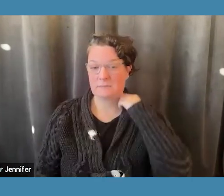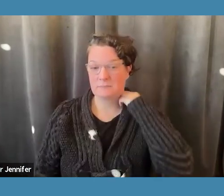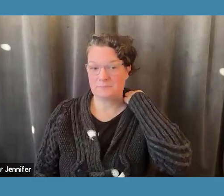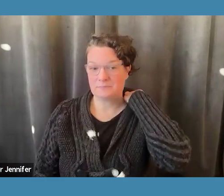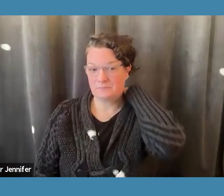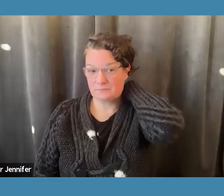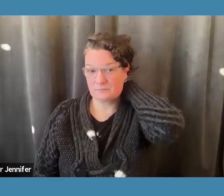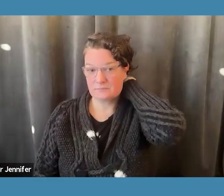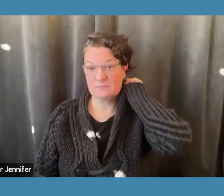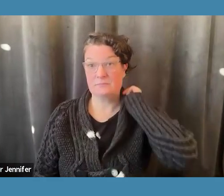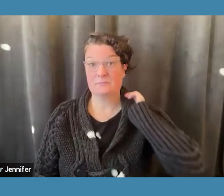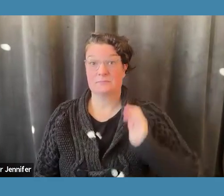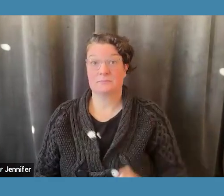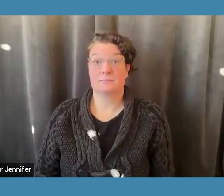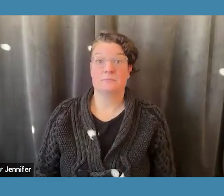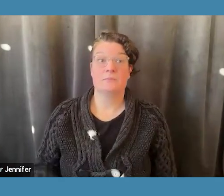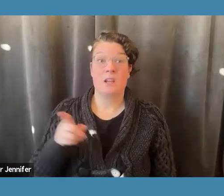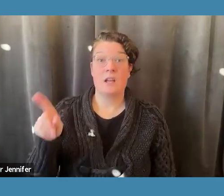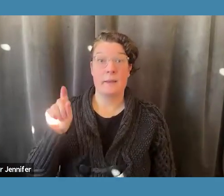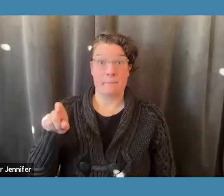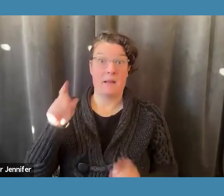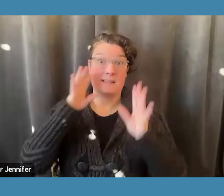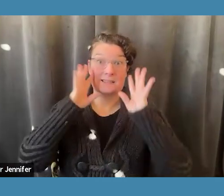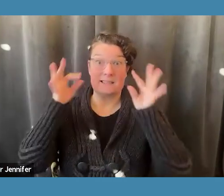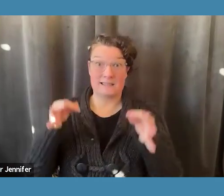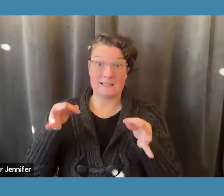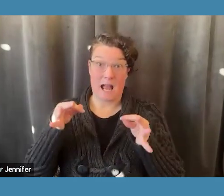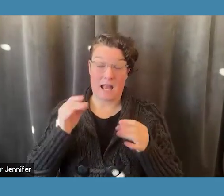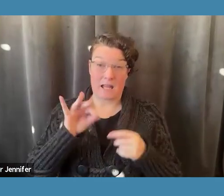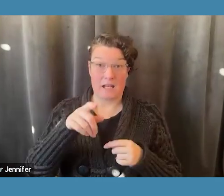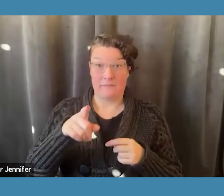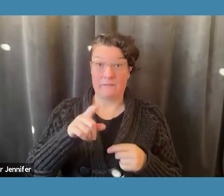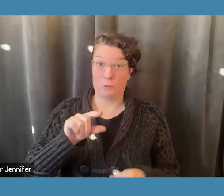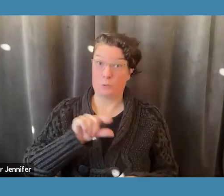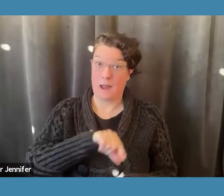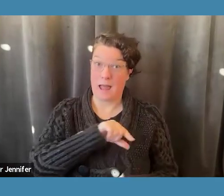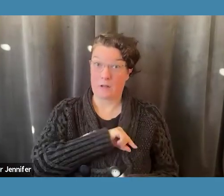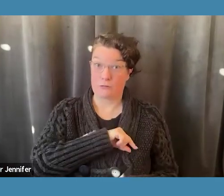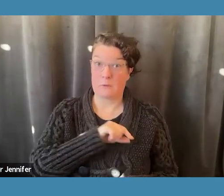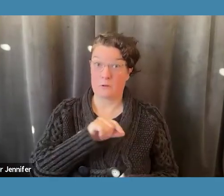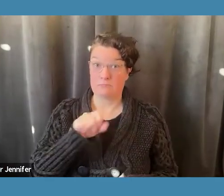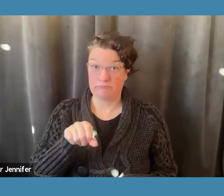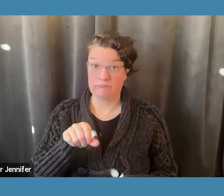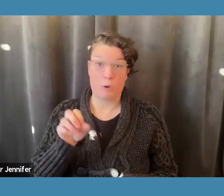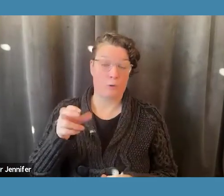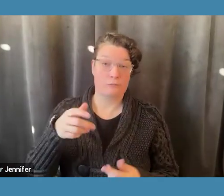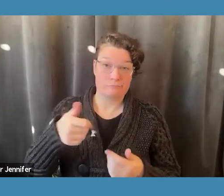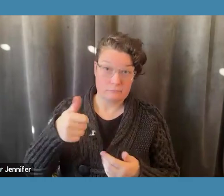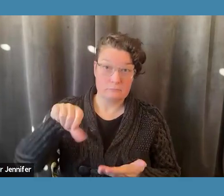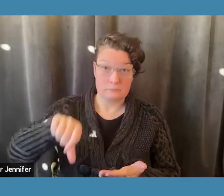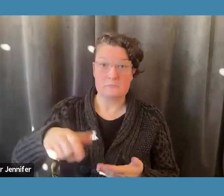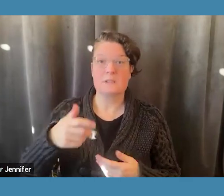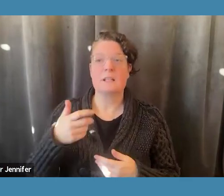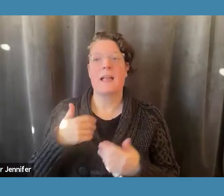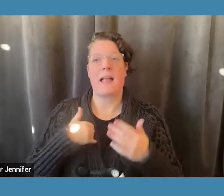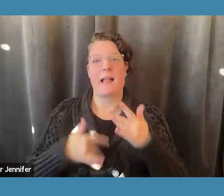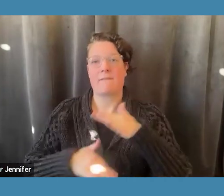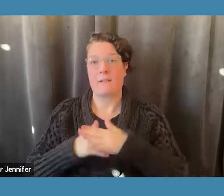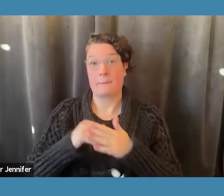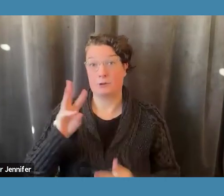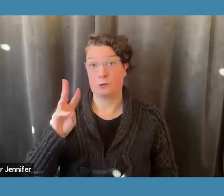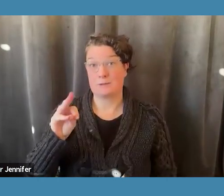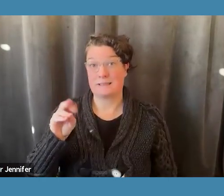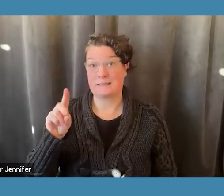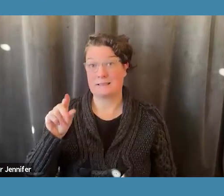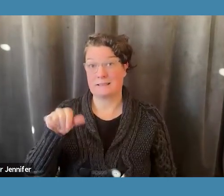The agency's deadline for deciding if you're eligible for making a determination on your application is 60 days. They have